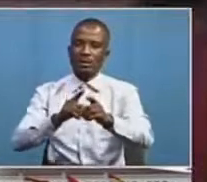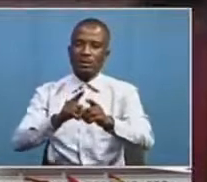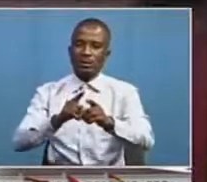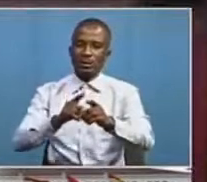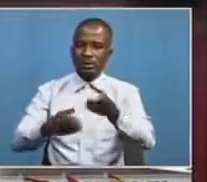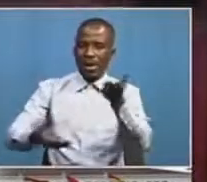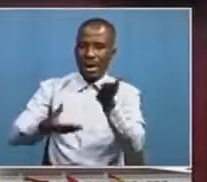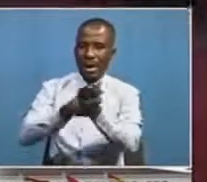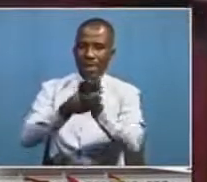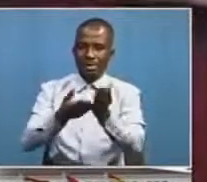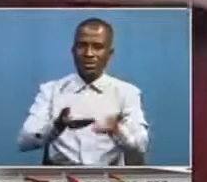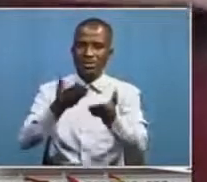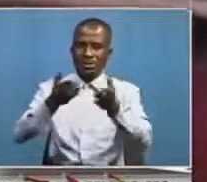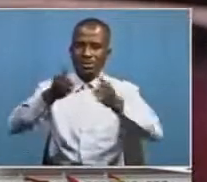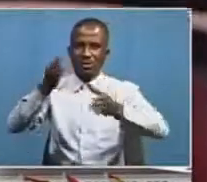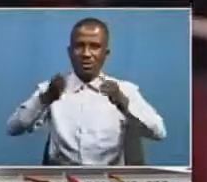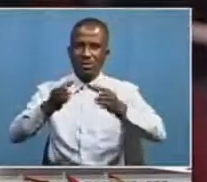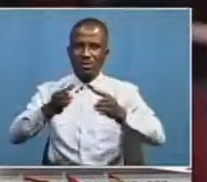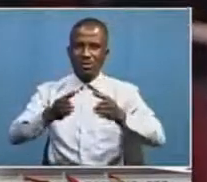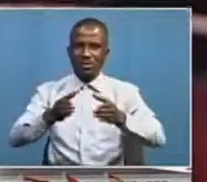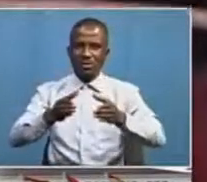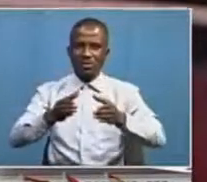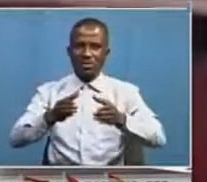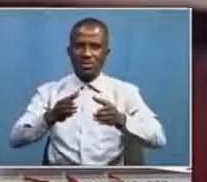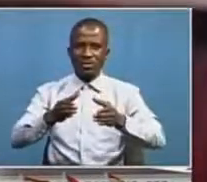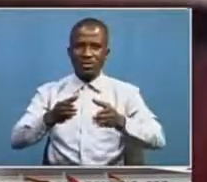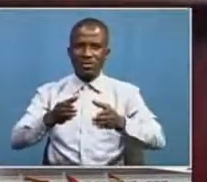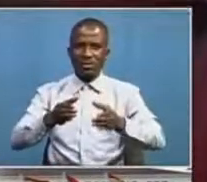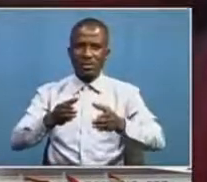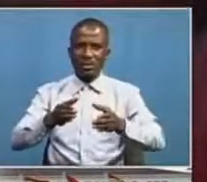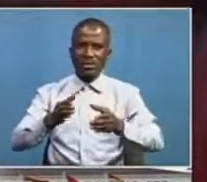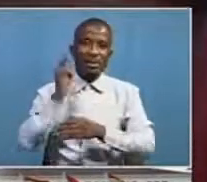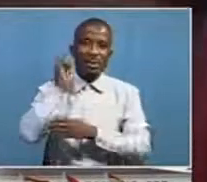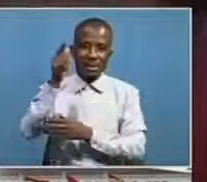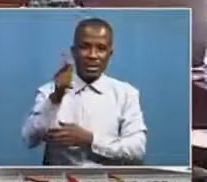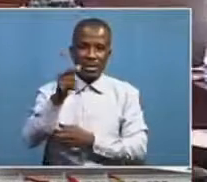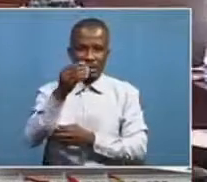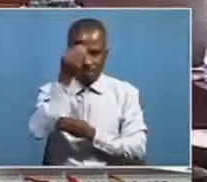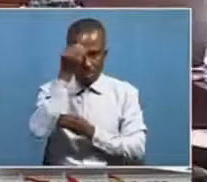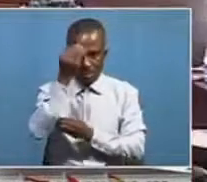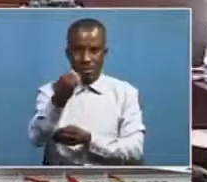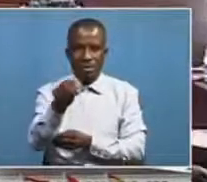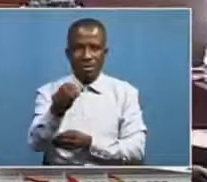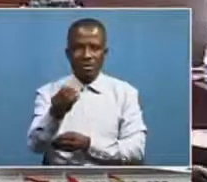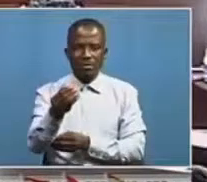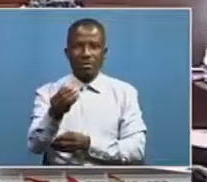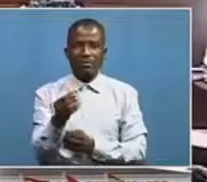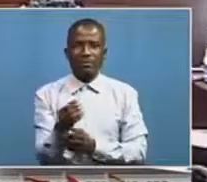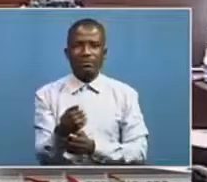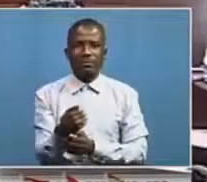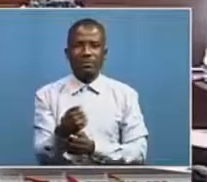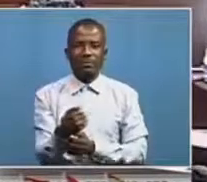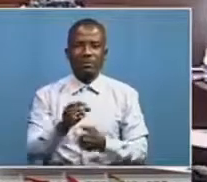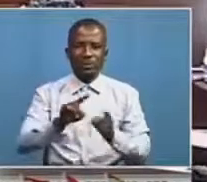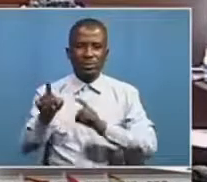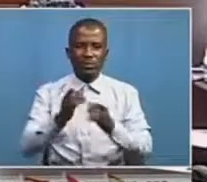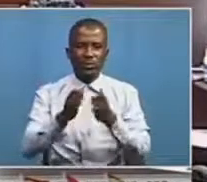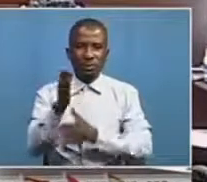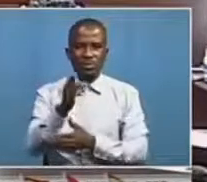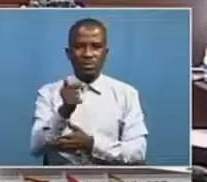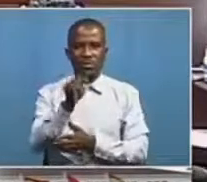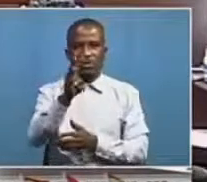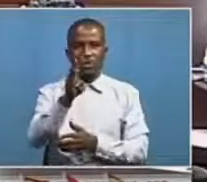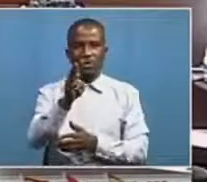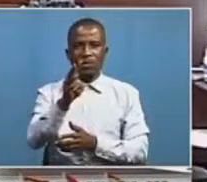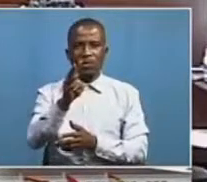made by the respondents on the preliminary objection, they later complied when the court admonished them to do so within 24 hours or have